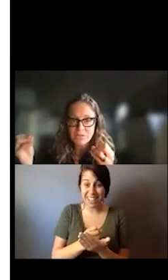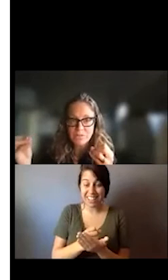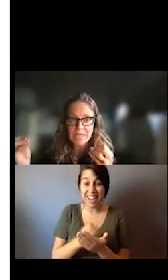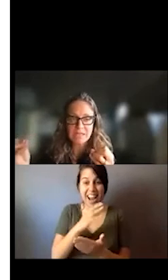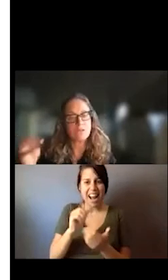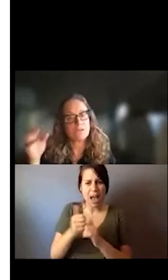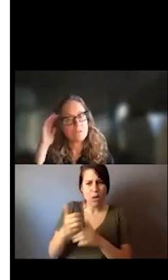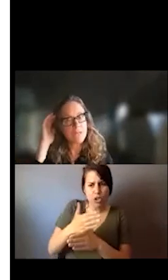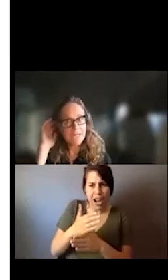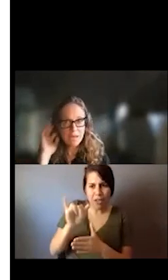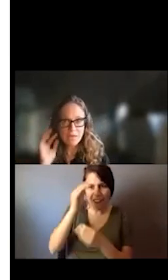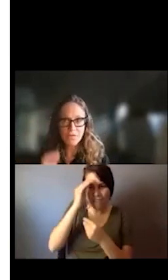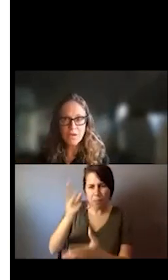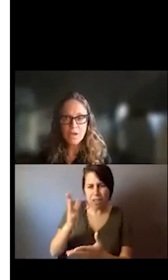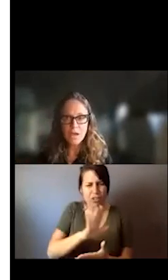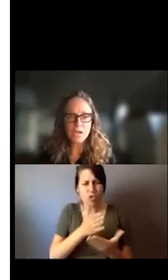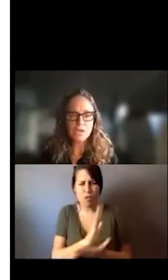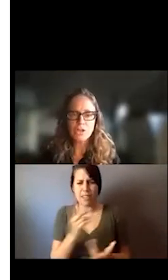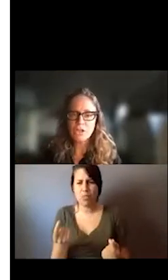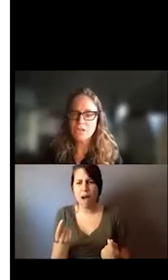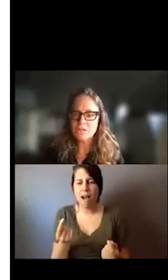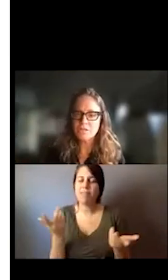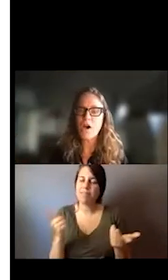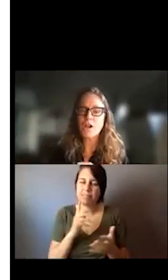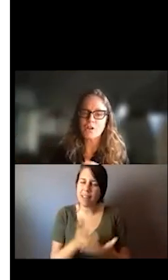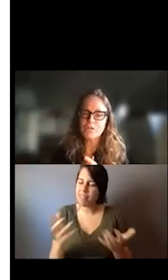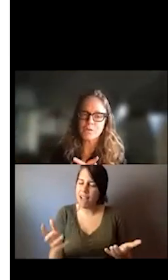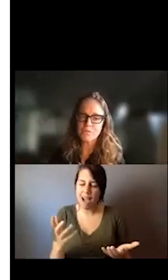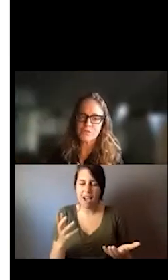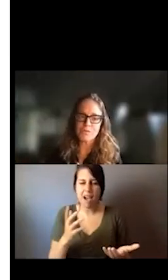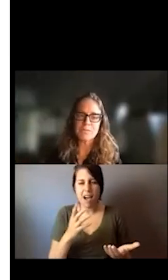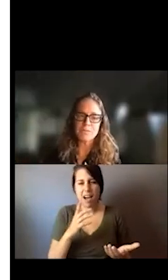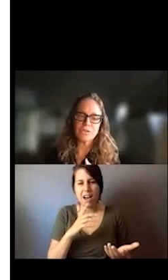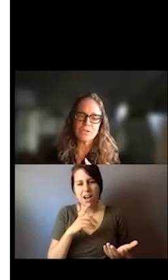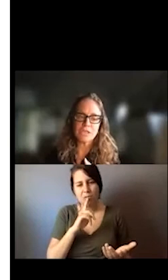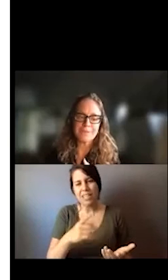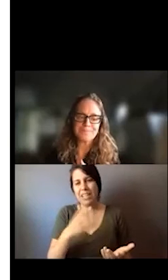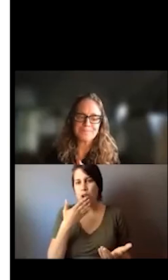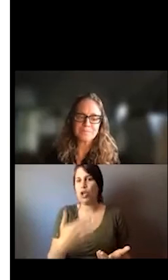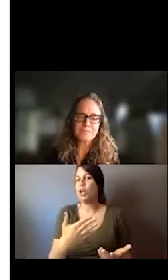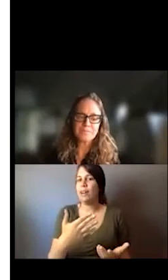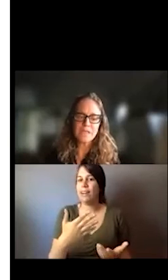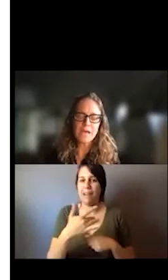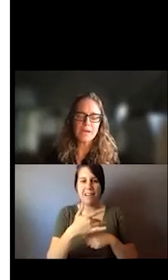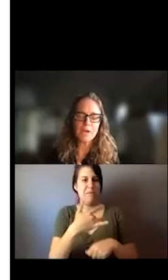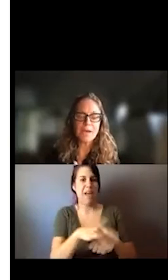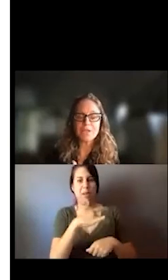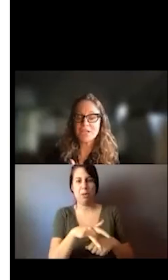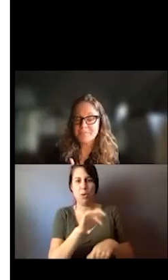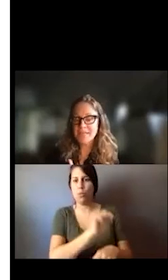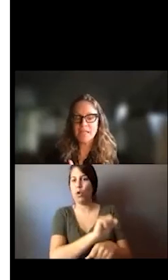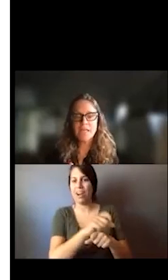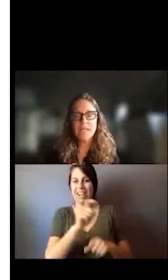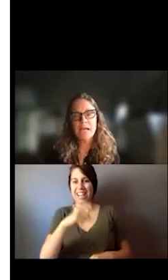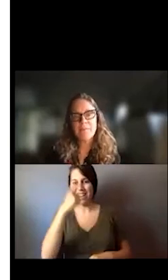do we protect those rights? Like, there's just plenty of good fodder for research here.